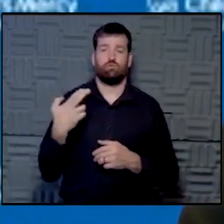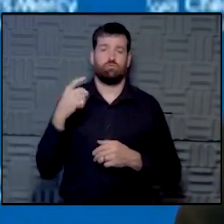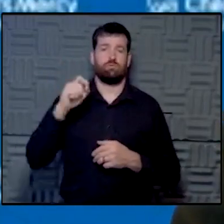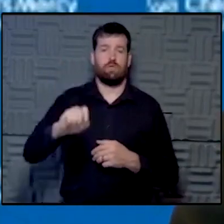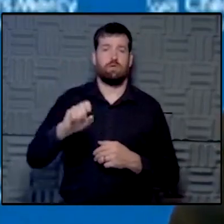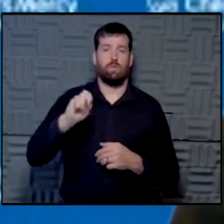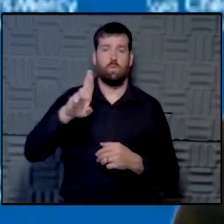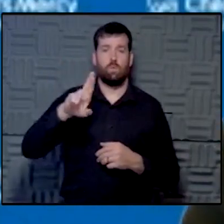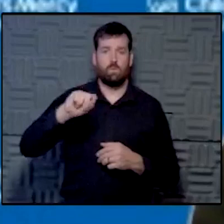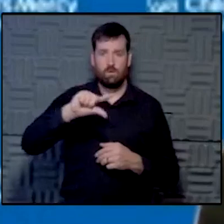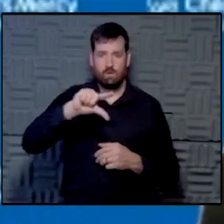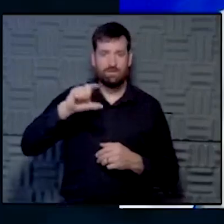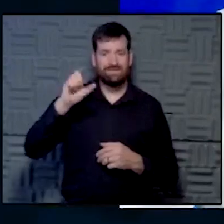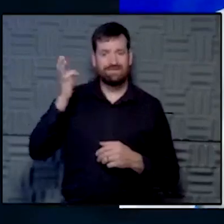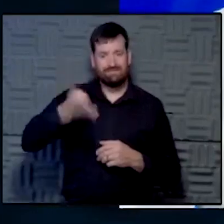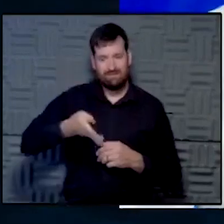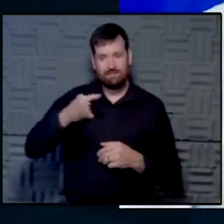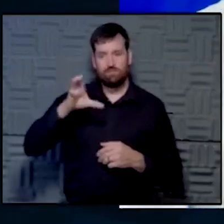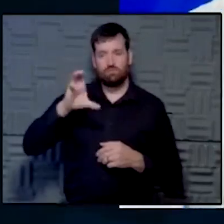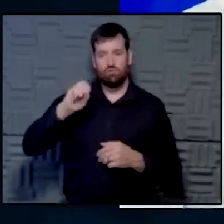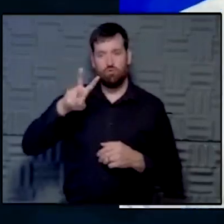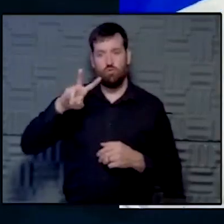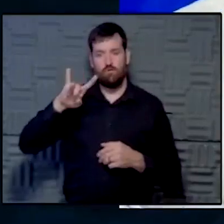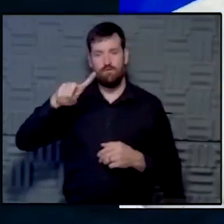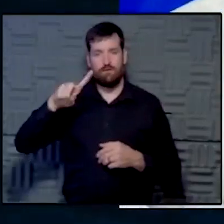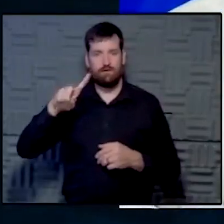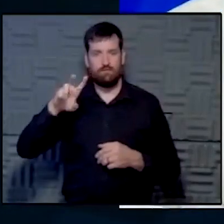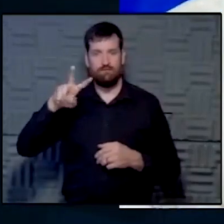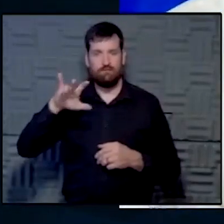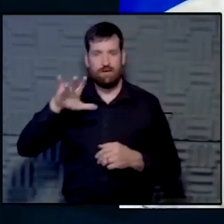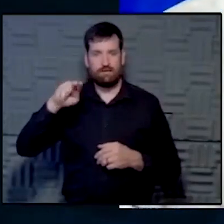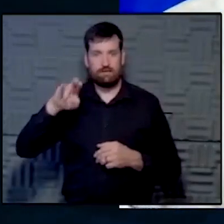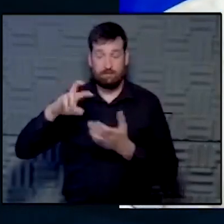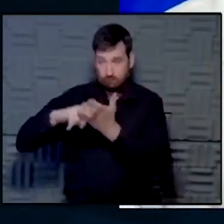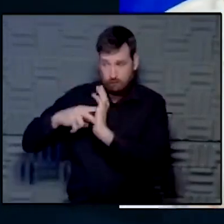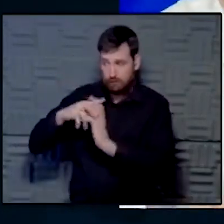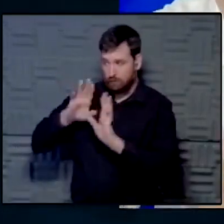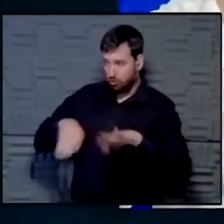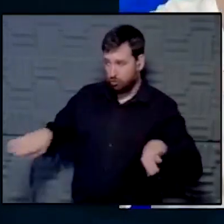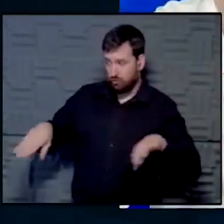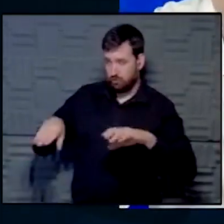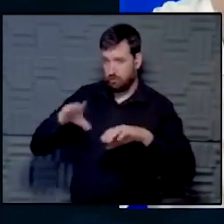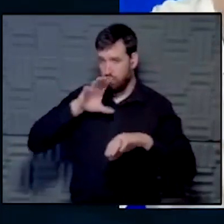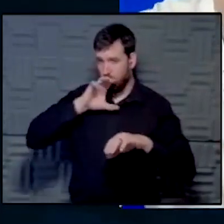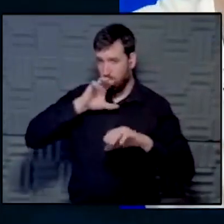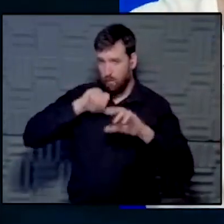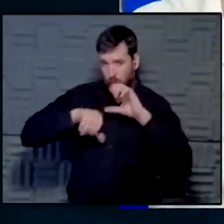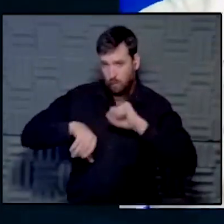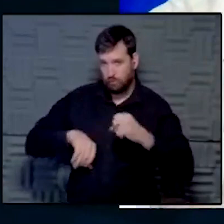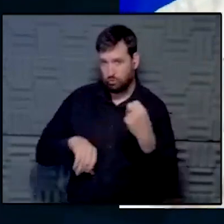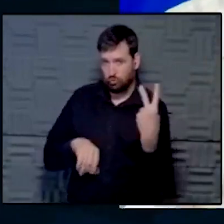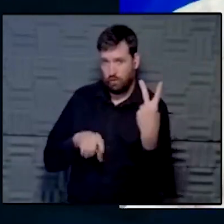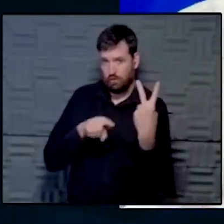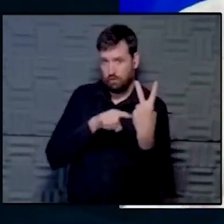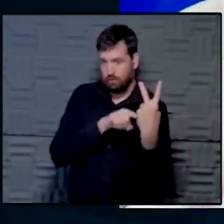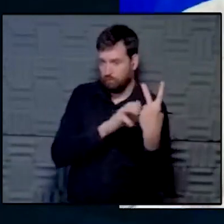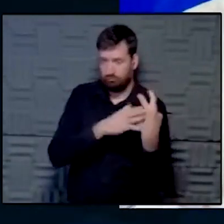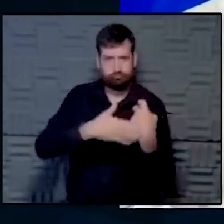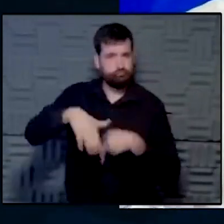childrensmercy.org COVID vaccine. And so that means that children will be vaccinating 12 to 15-year-olds or 12-year-olds, I guess, to 18,